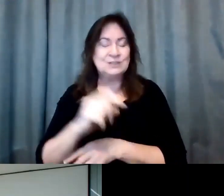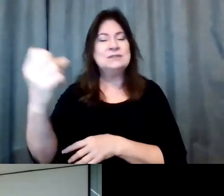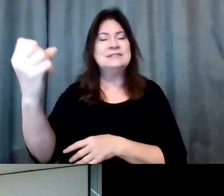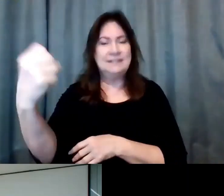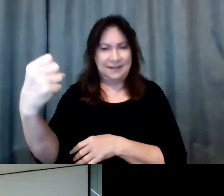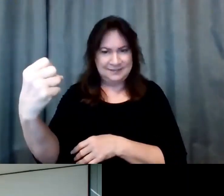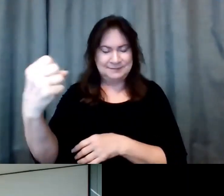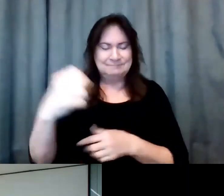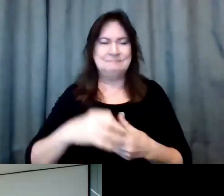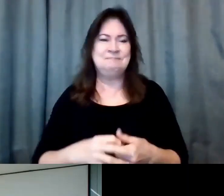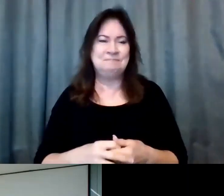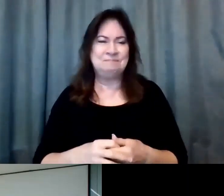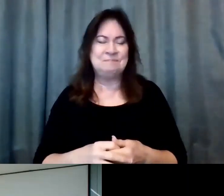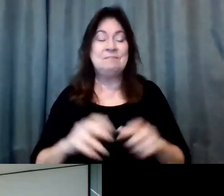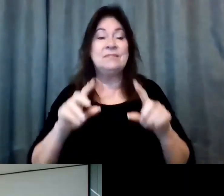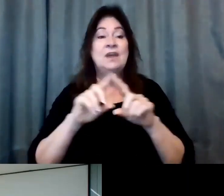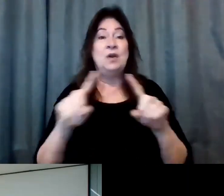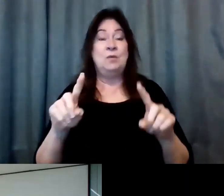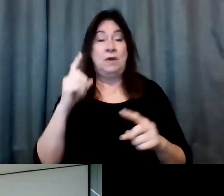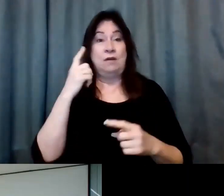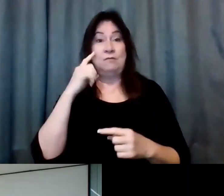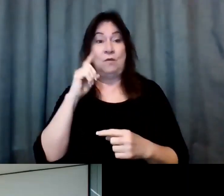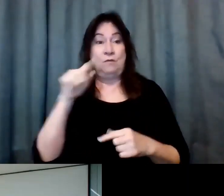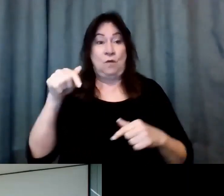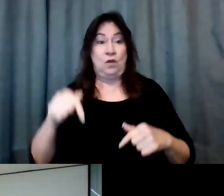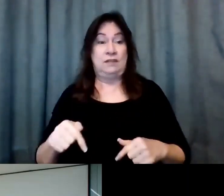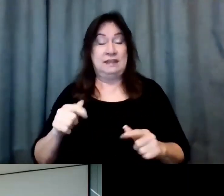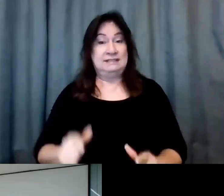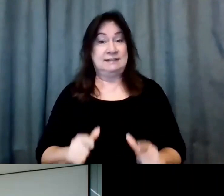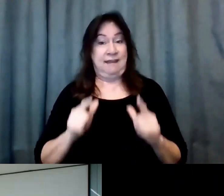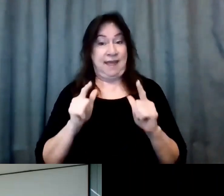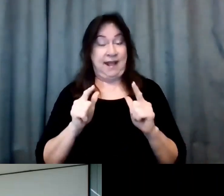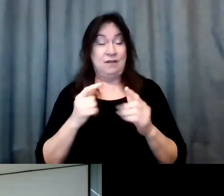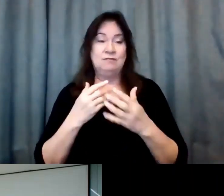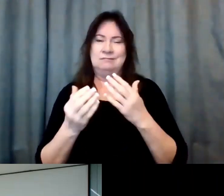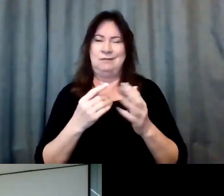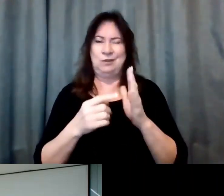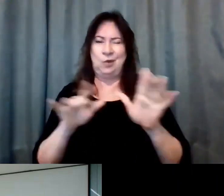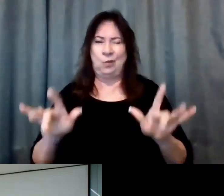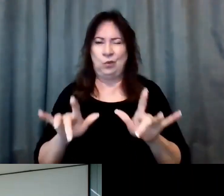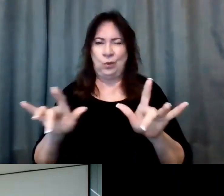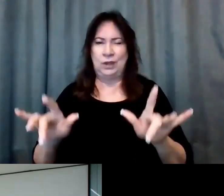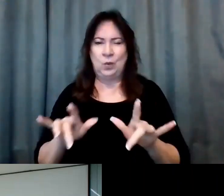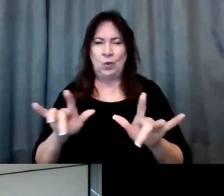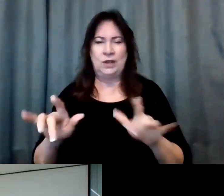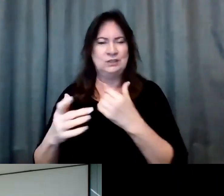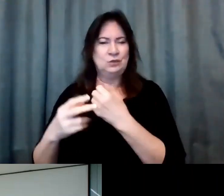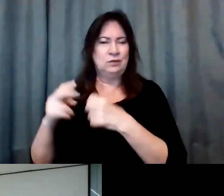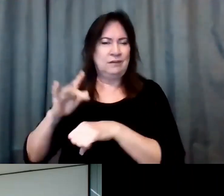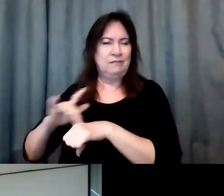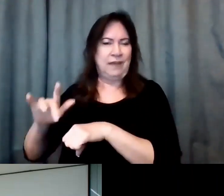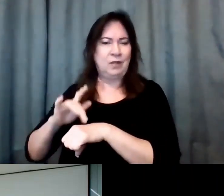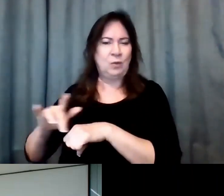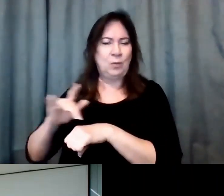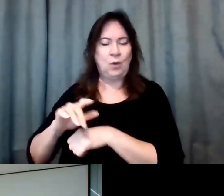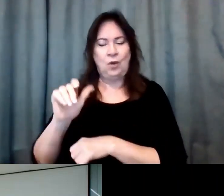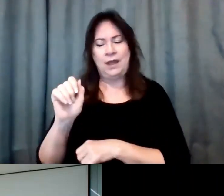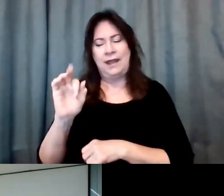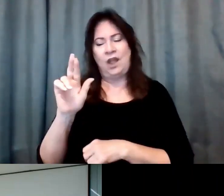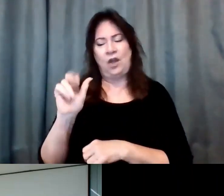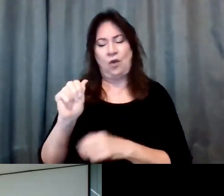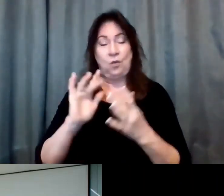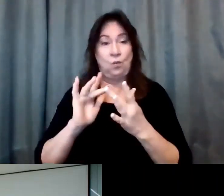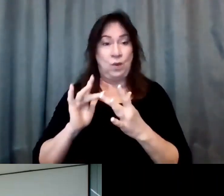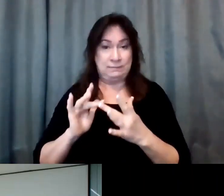yes. But the reason for doing these live, even though the recordings are all available on the AERA